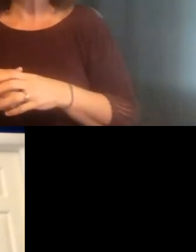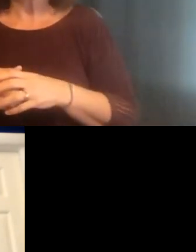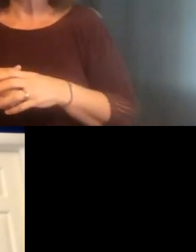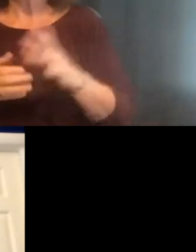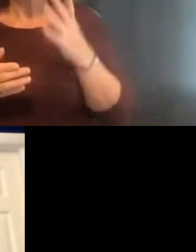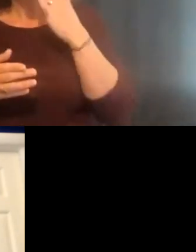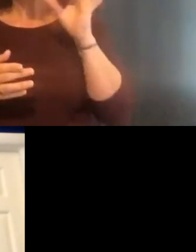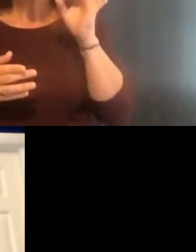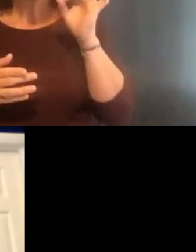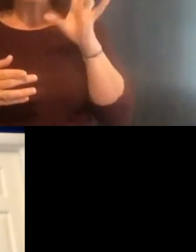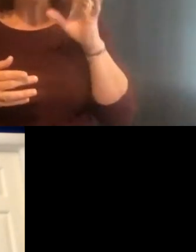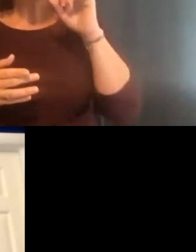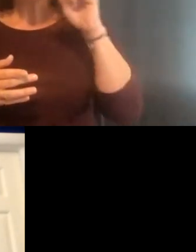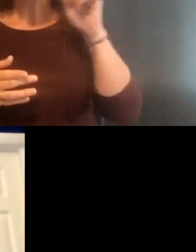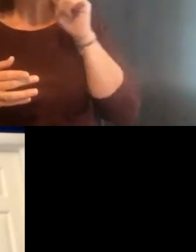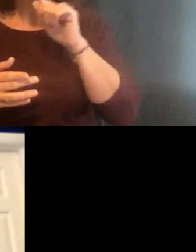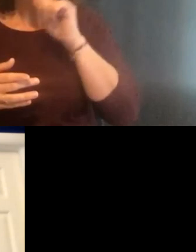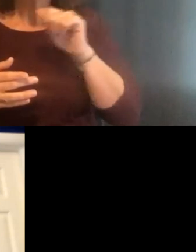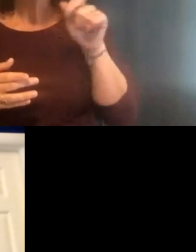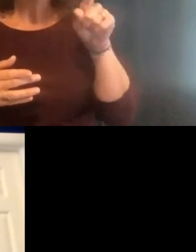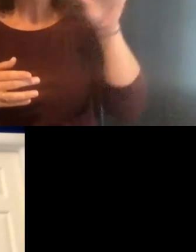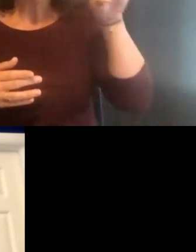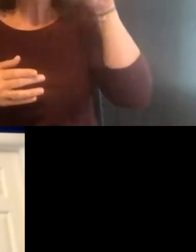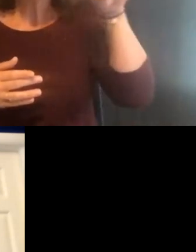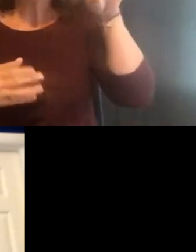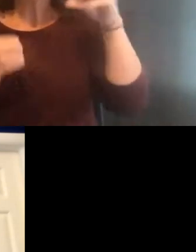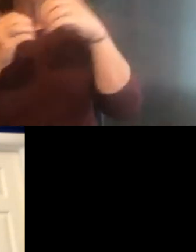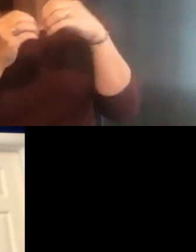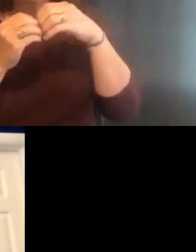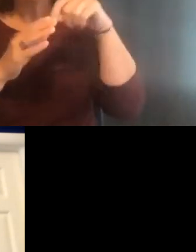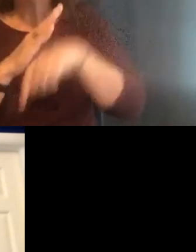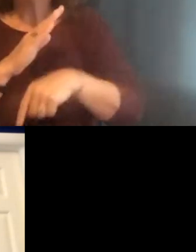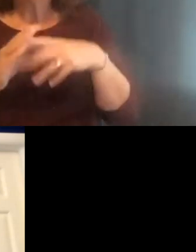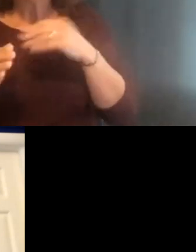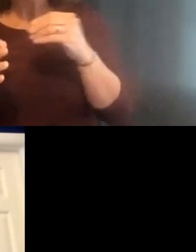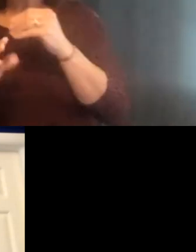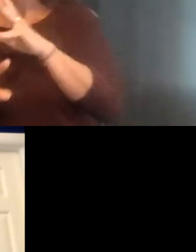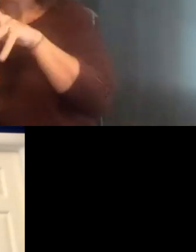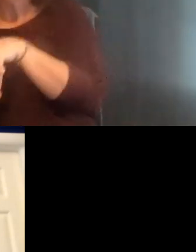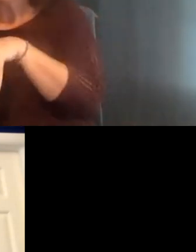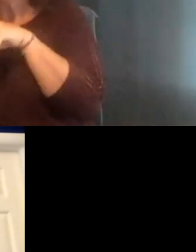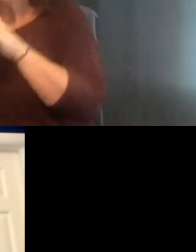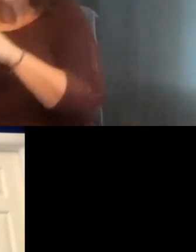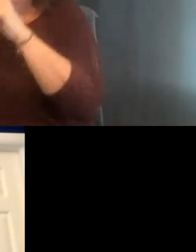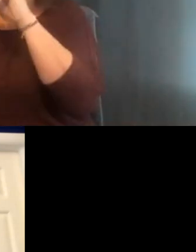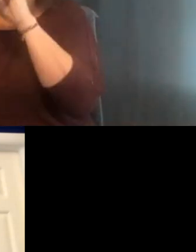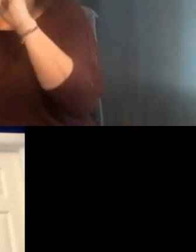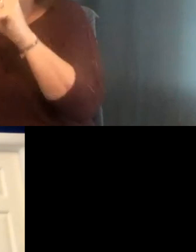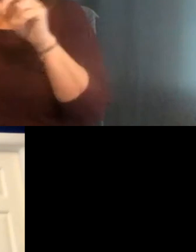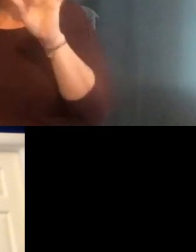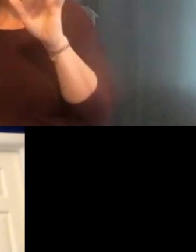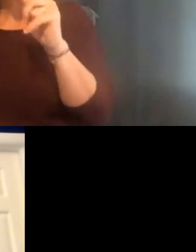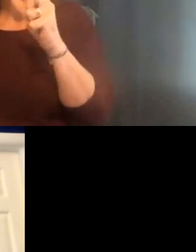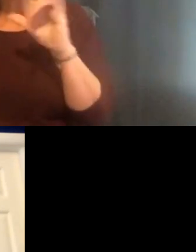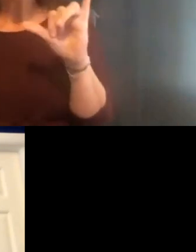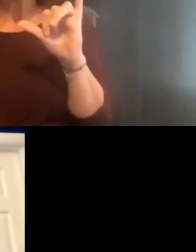higher hypnotizability, they have higher absorption and fantasy proneness, schizotypal symptoms. So that